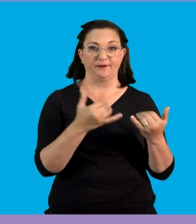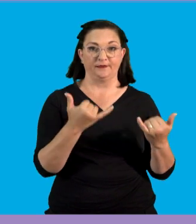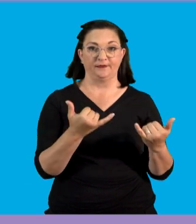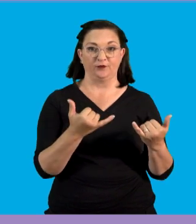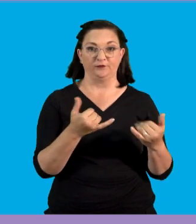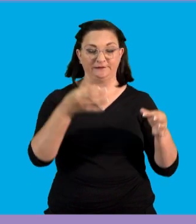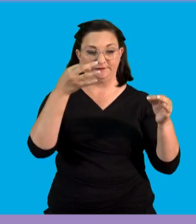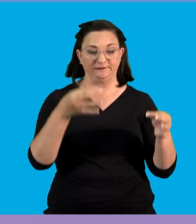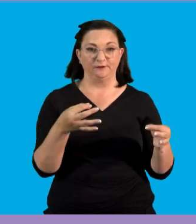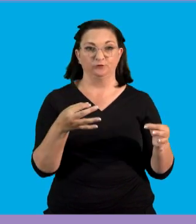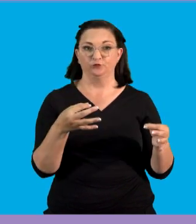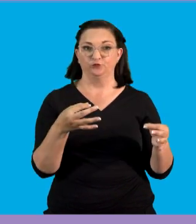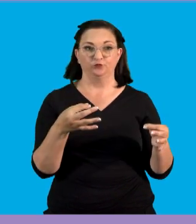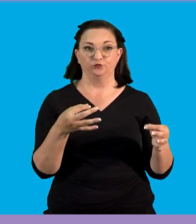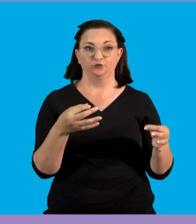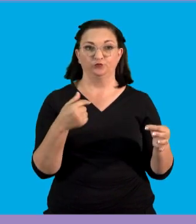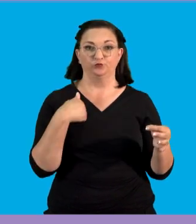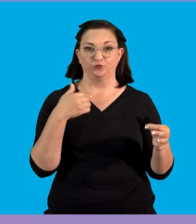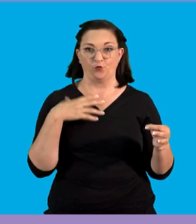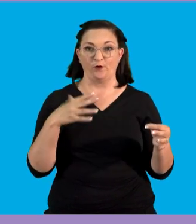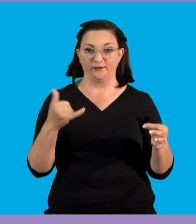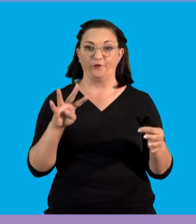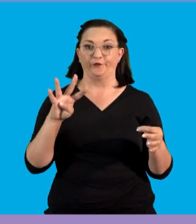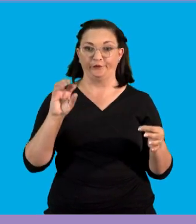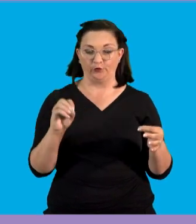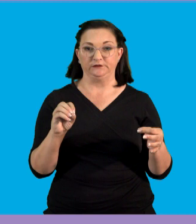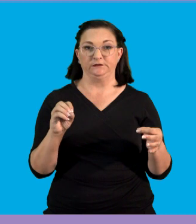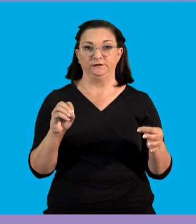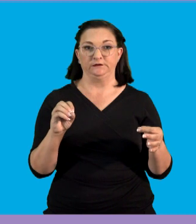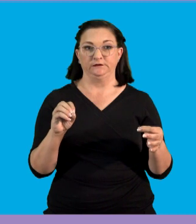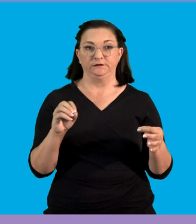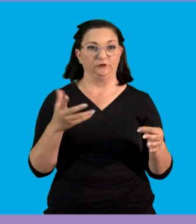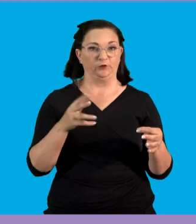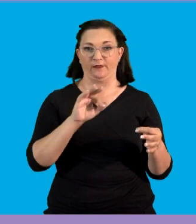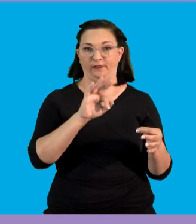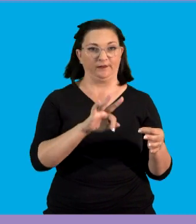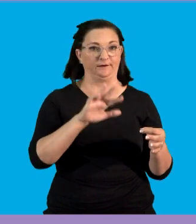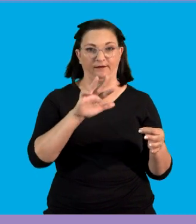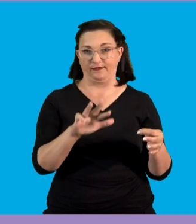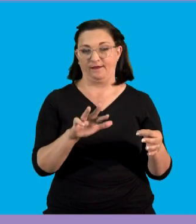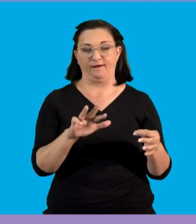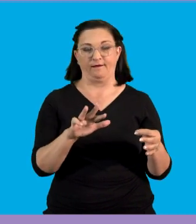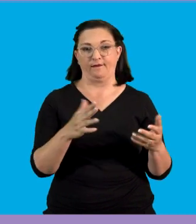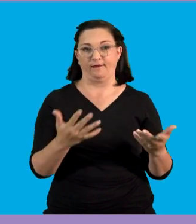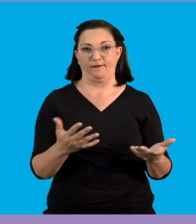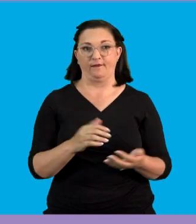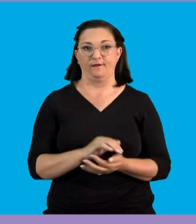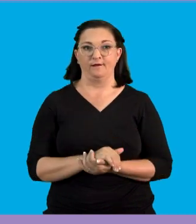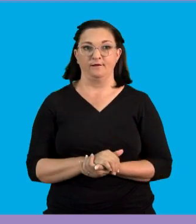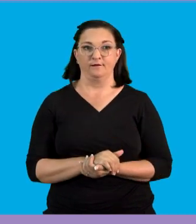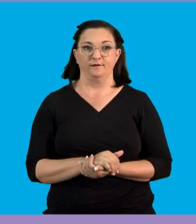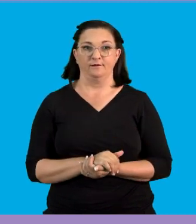now decided to make the order 40 pans instead of 39